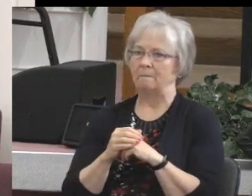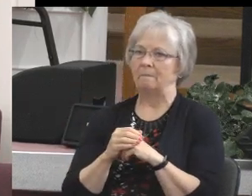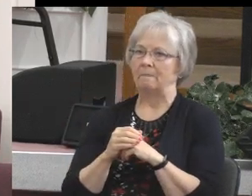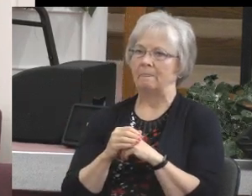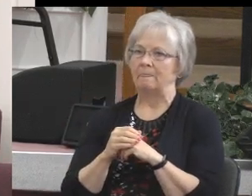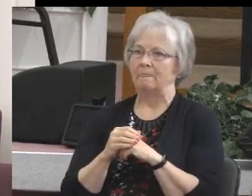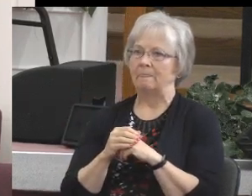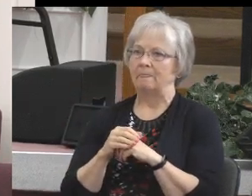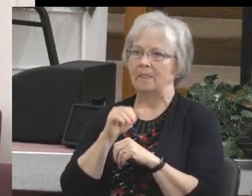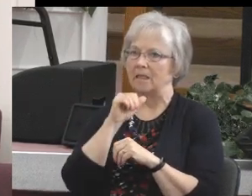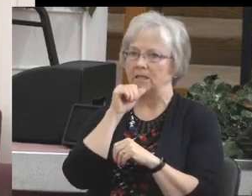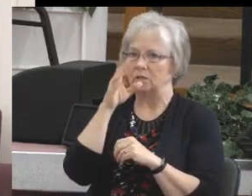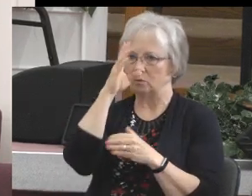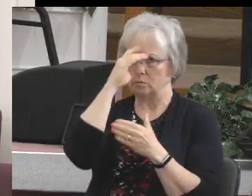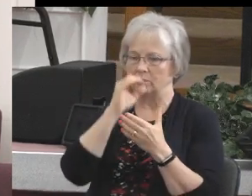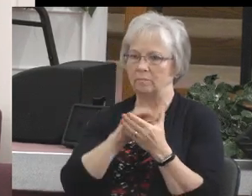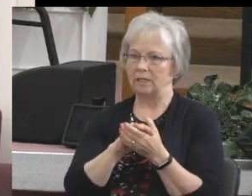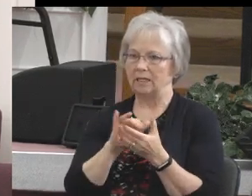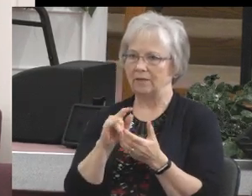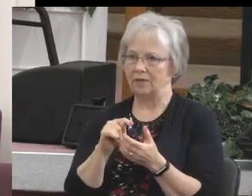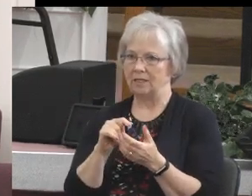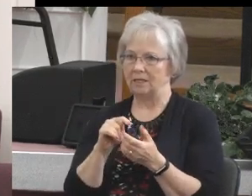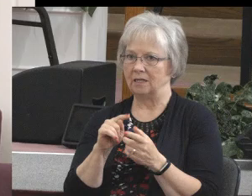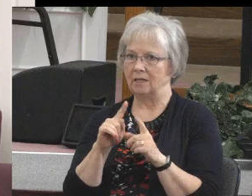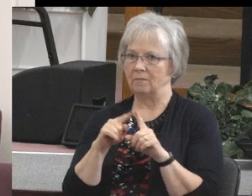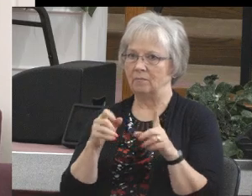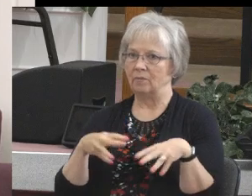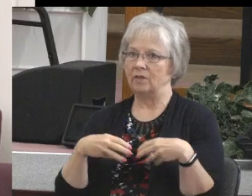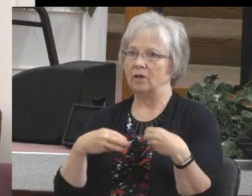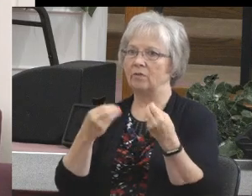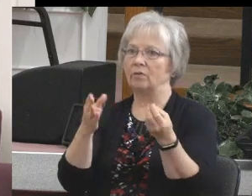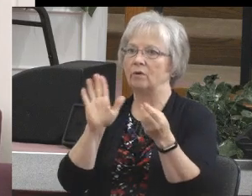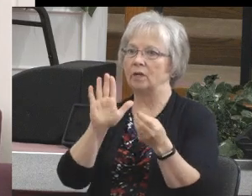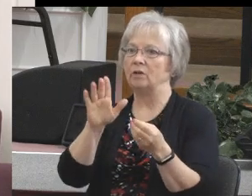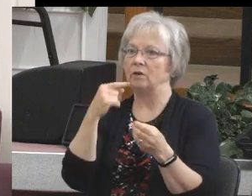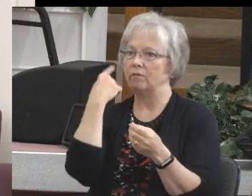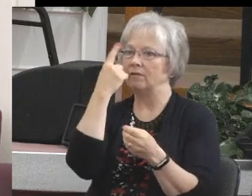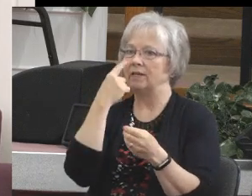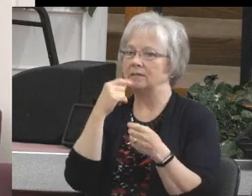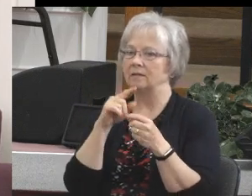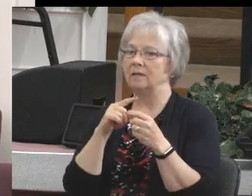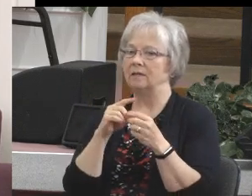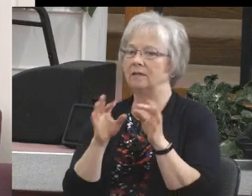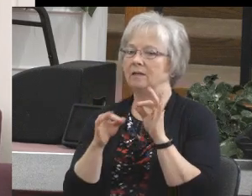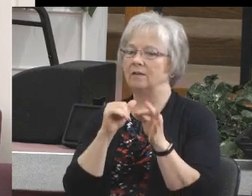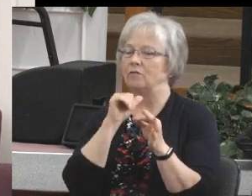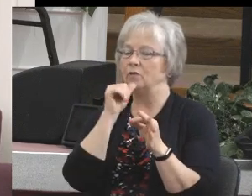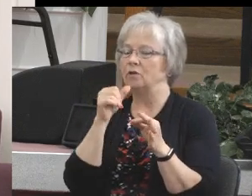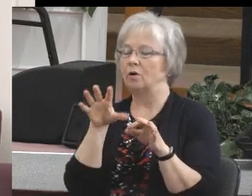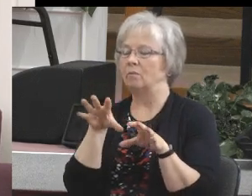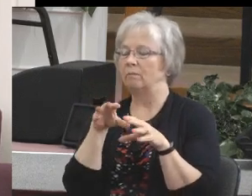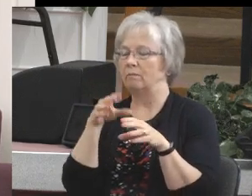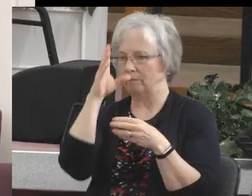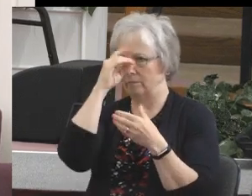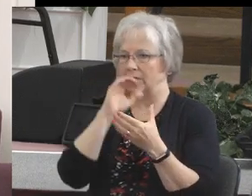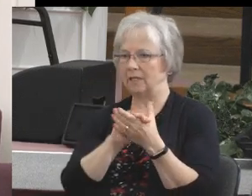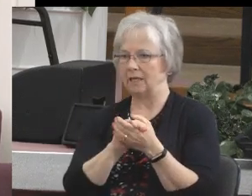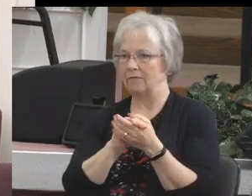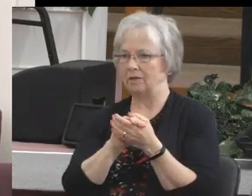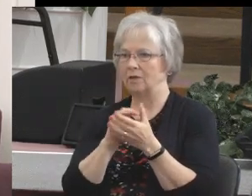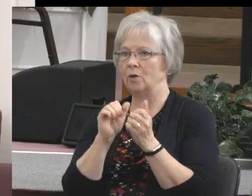They don't believe it, but they'll throw it in your face because you claim to believe it. And they'll throw it with their